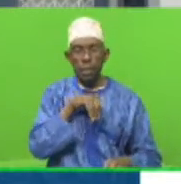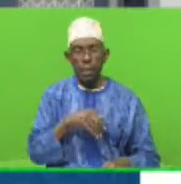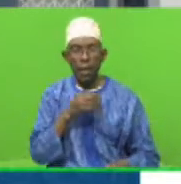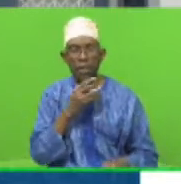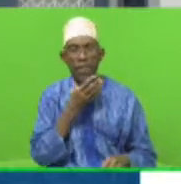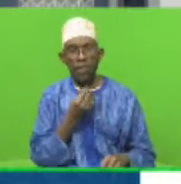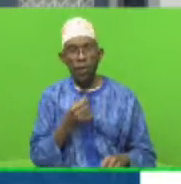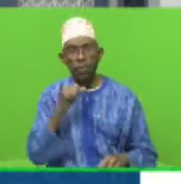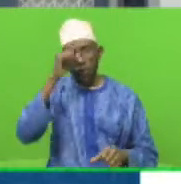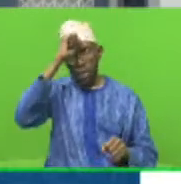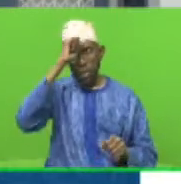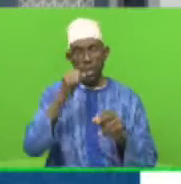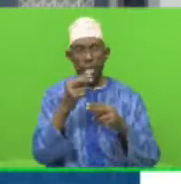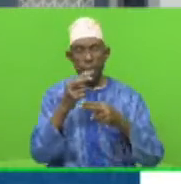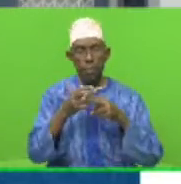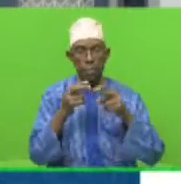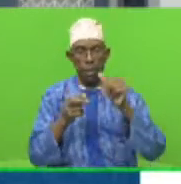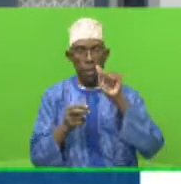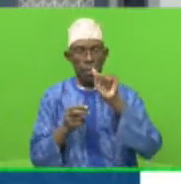And interesting here,